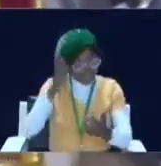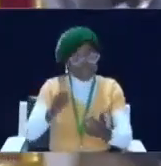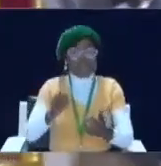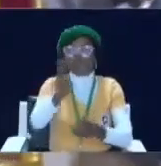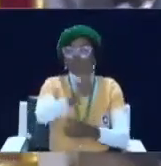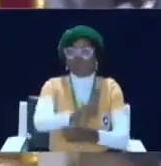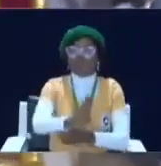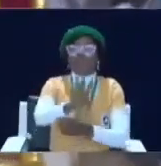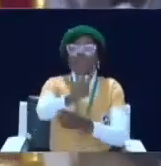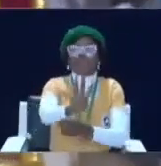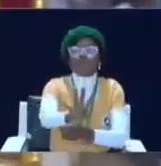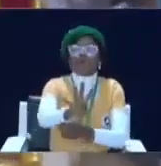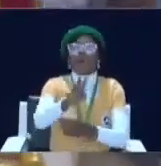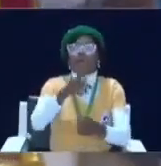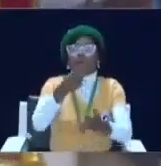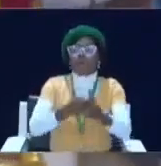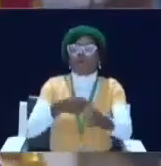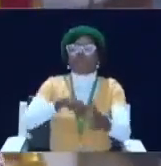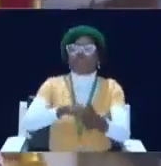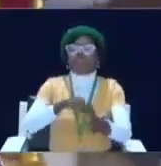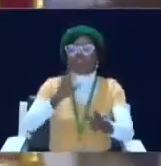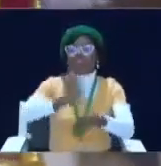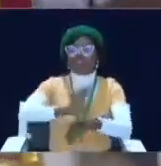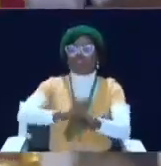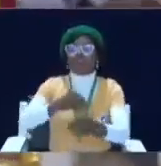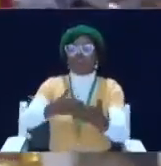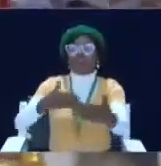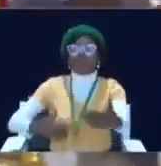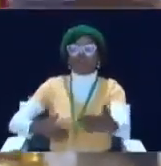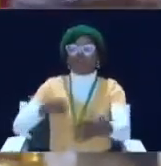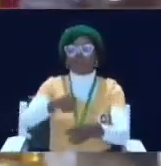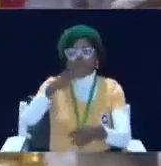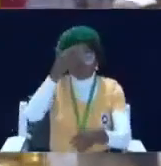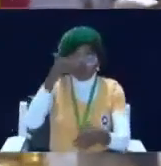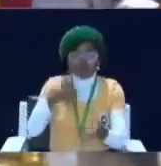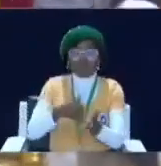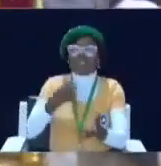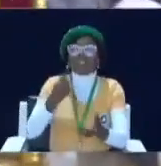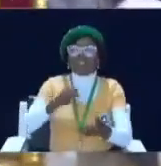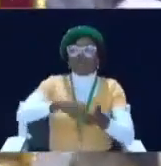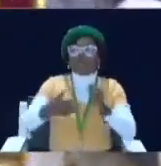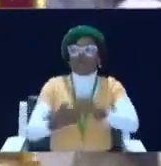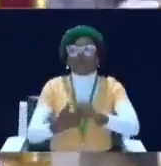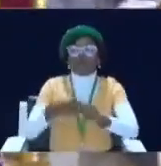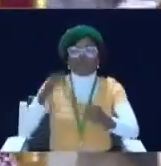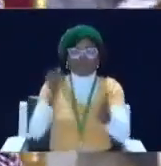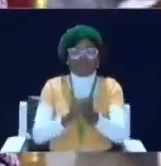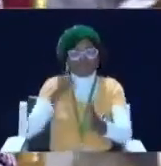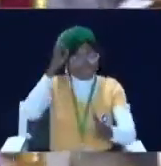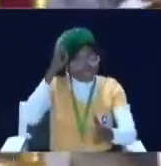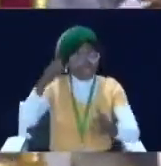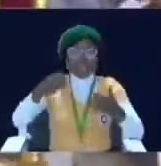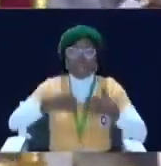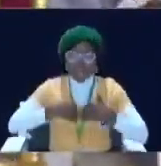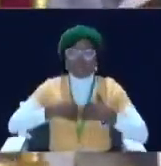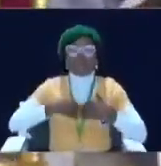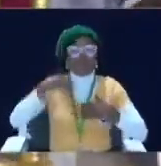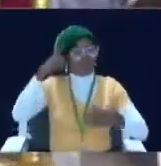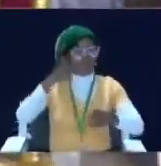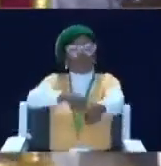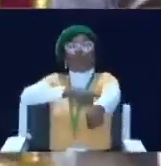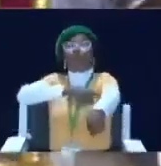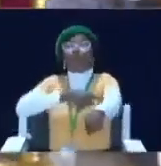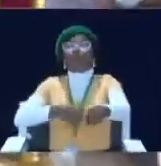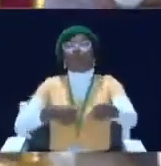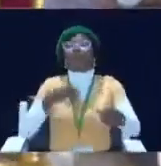3-4 months in the church, and before you know it, the problem that he had for long, the Lord solved